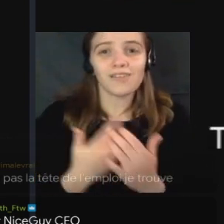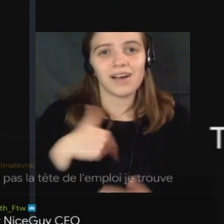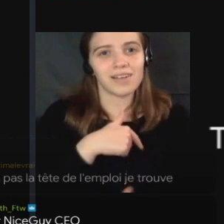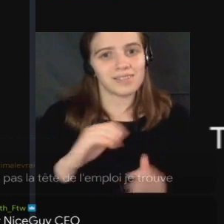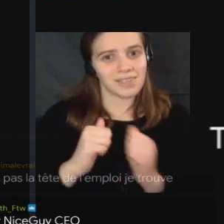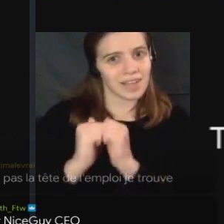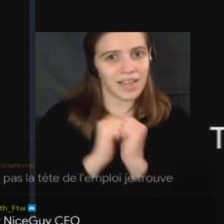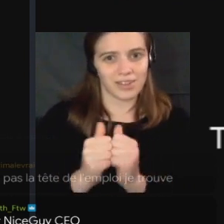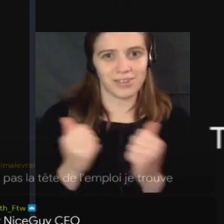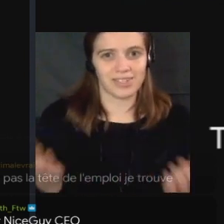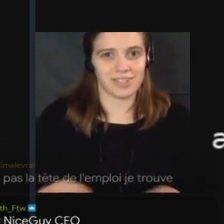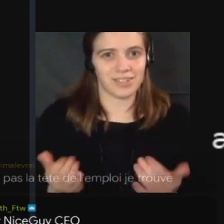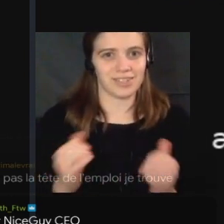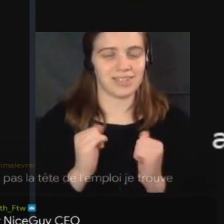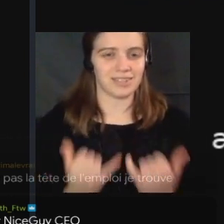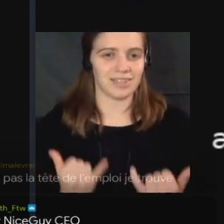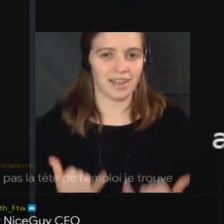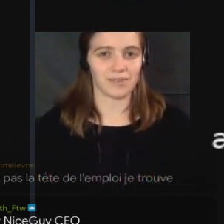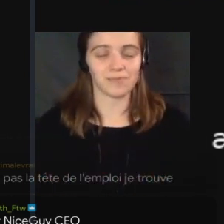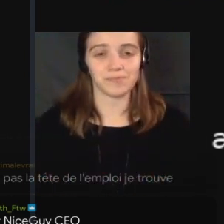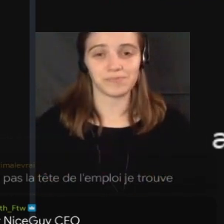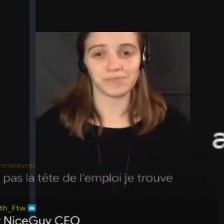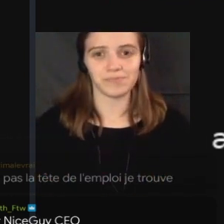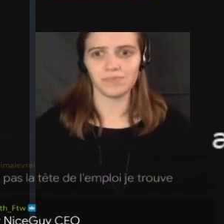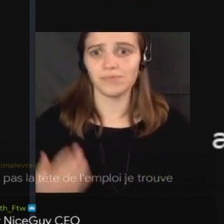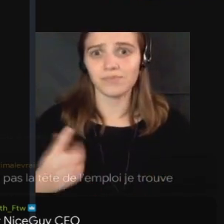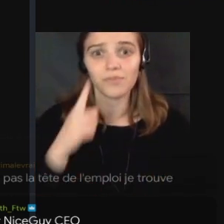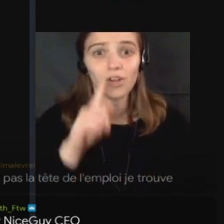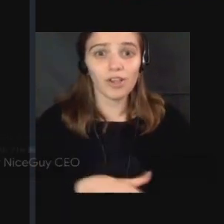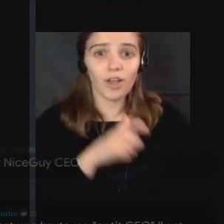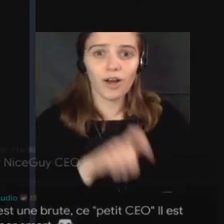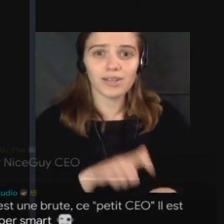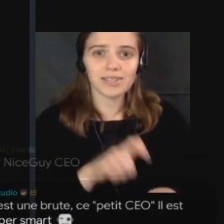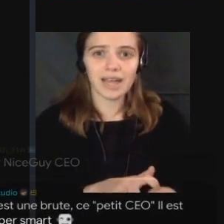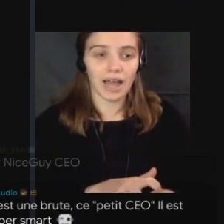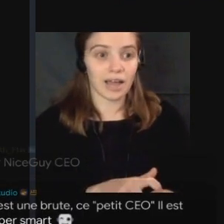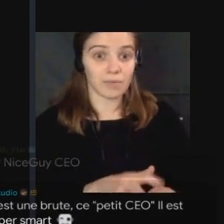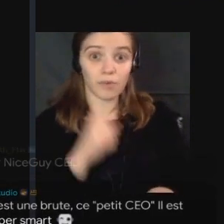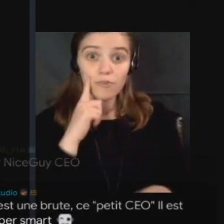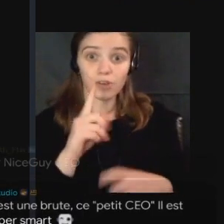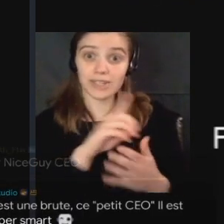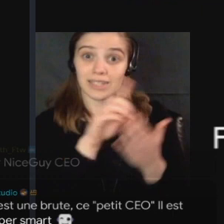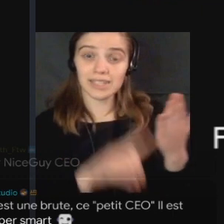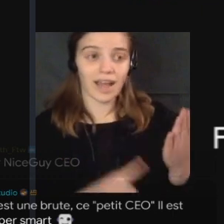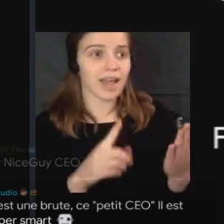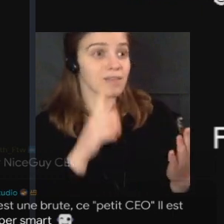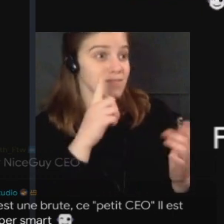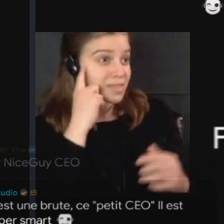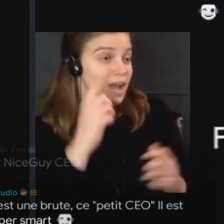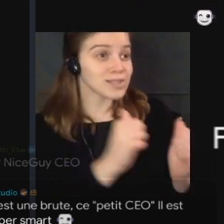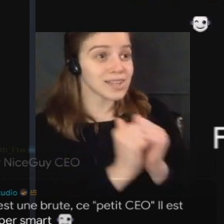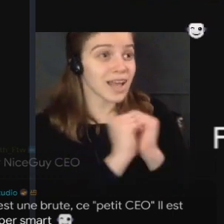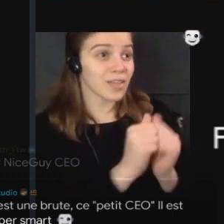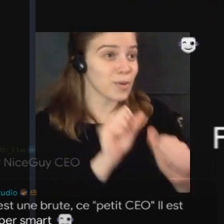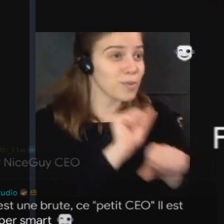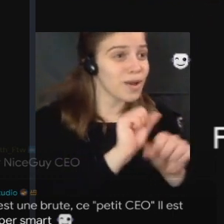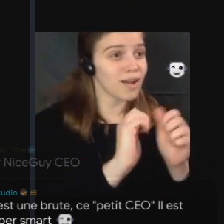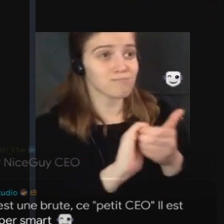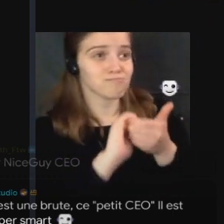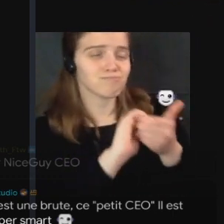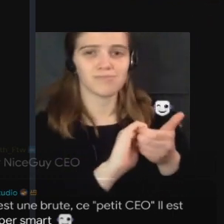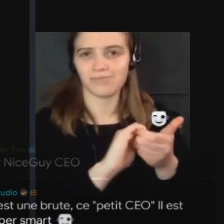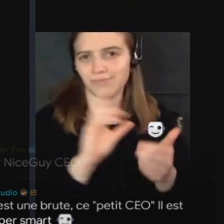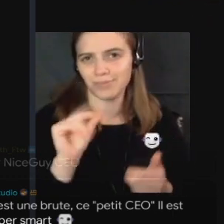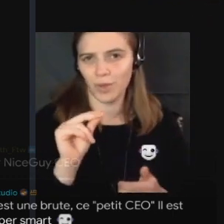today. For a long time, togetherness wasn't the norm in design. People thought the design was a truly